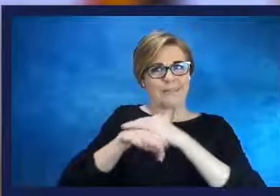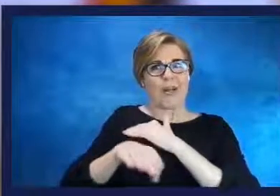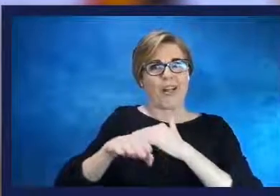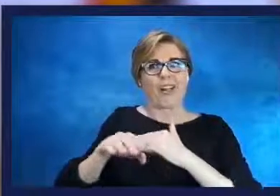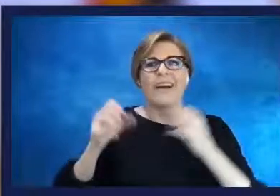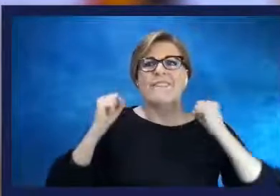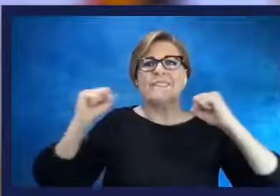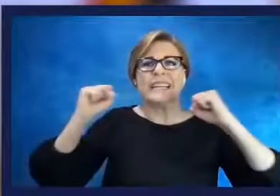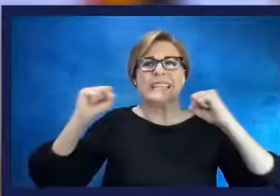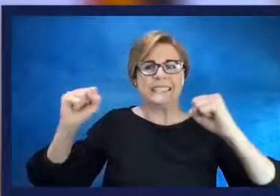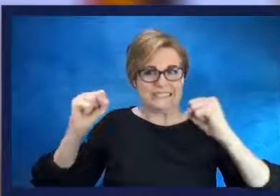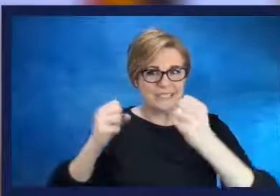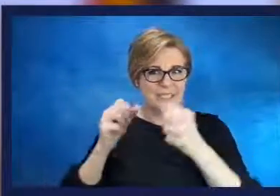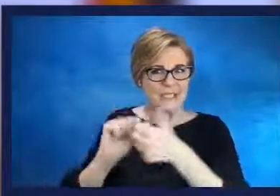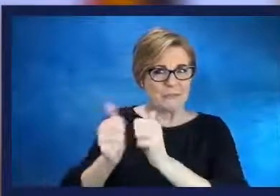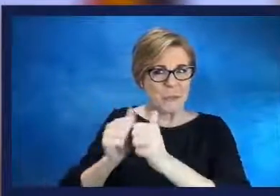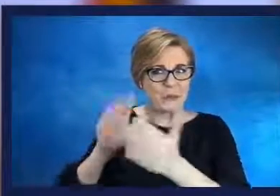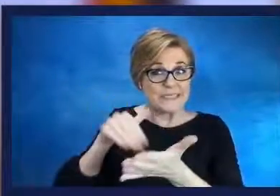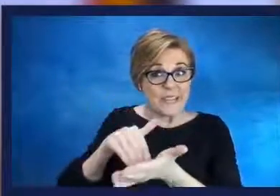information,